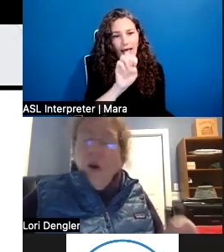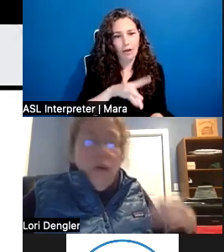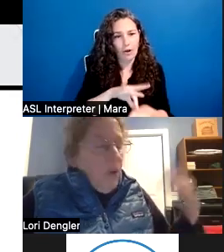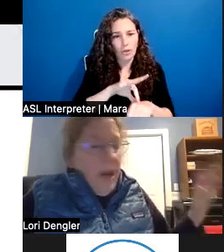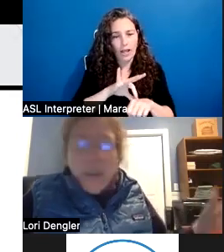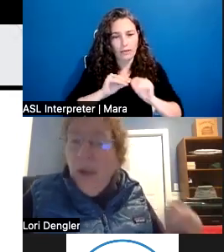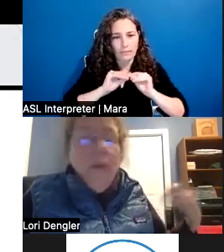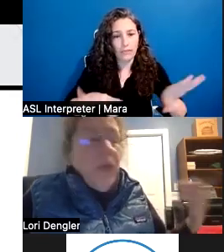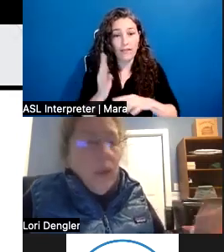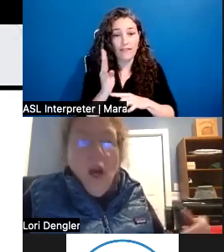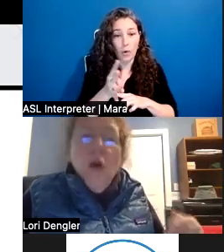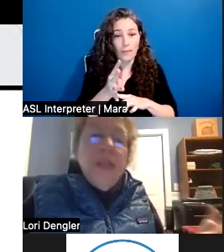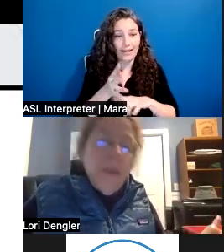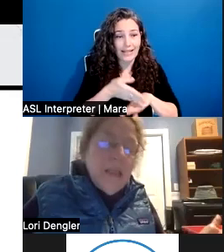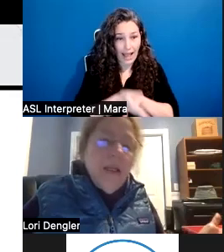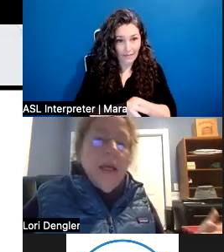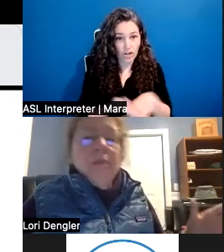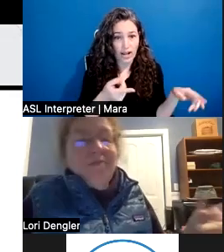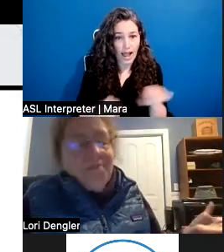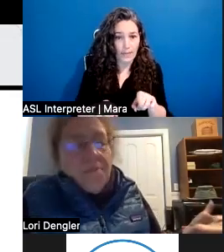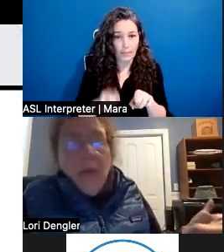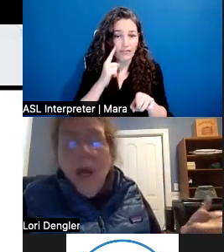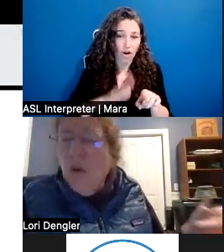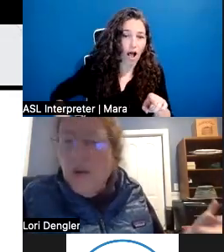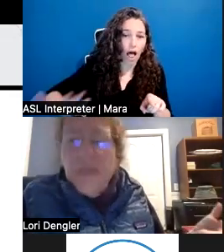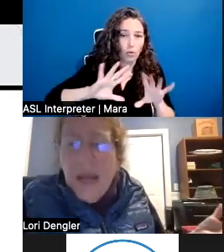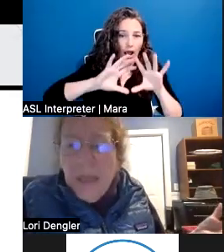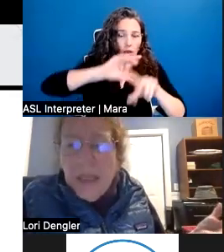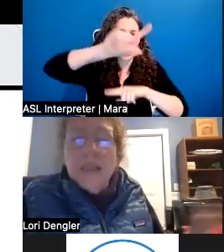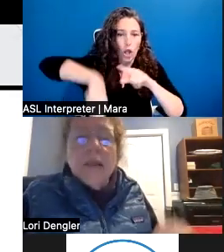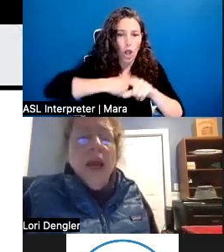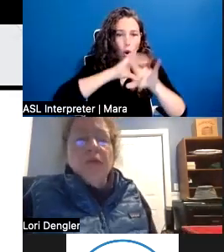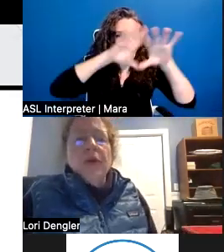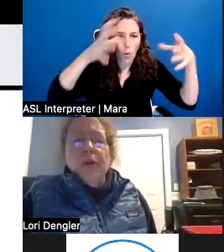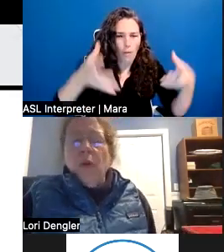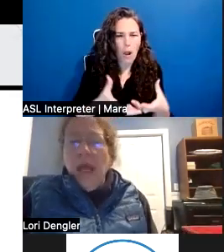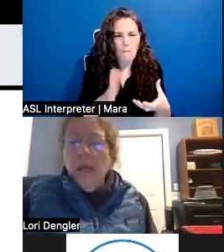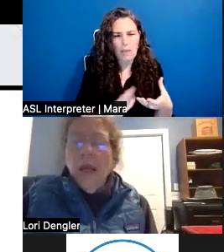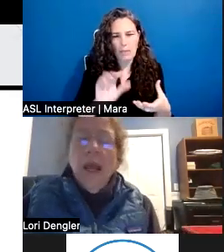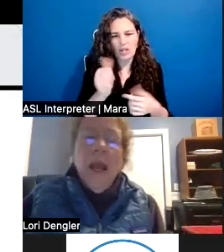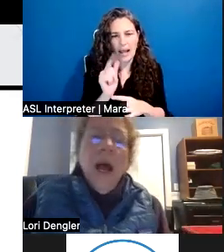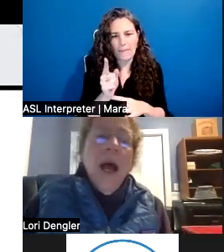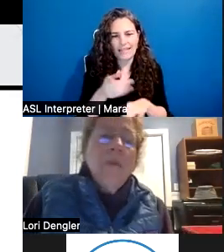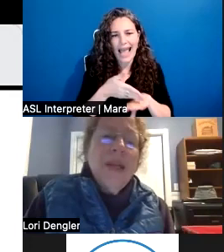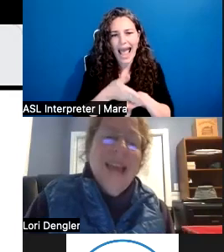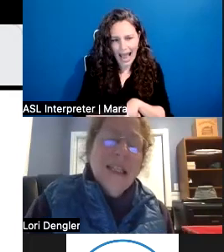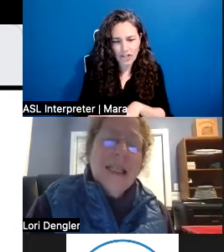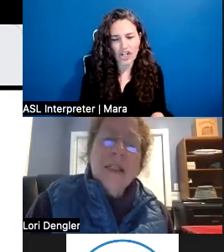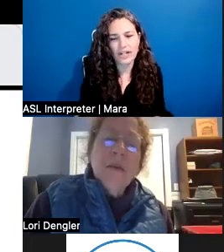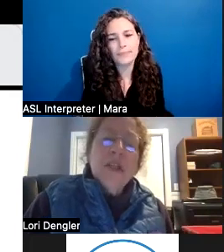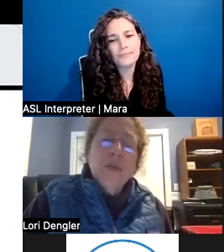For earthquakes around the globe, typically on the order of 10 minutes after an earthquake. But